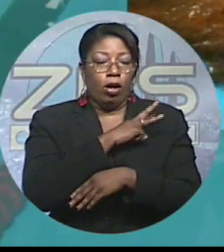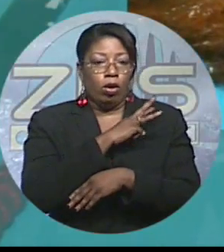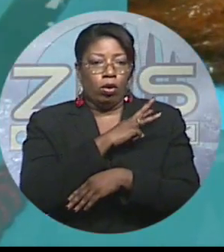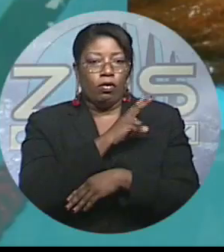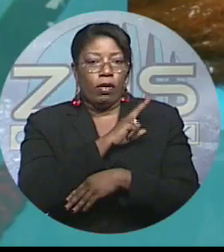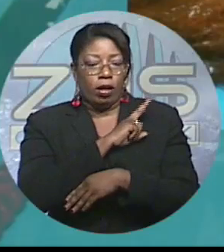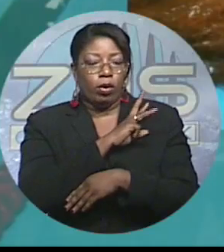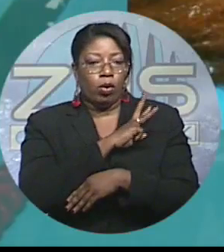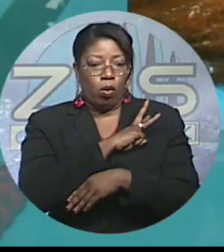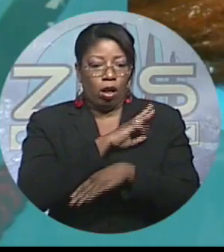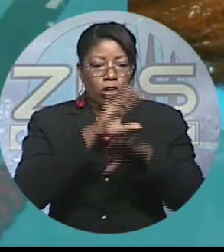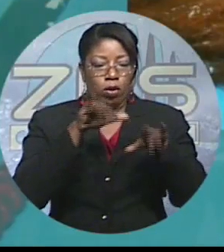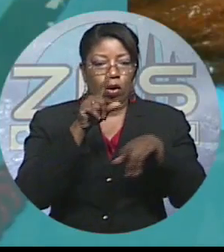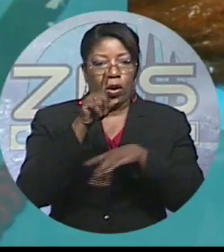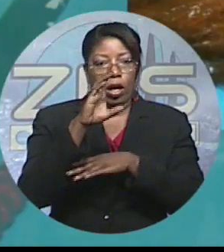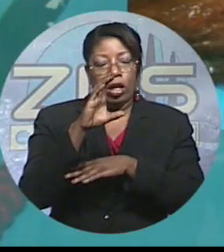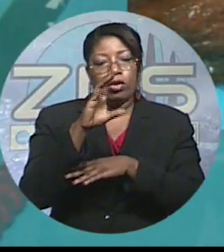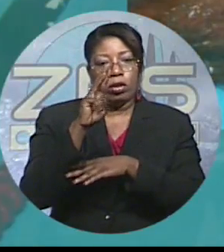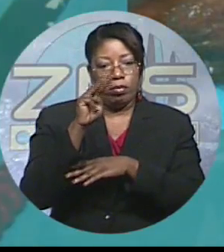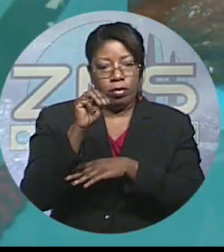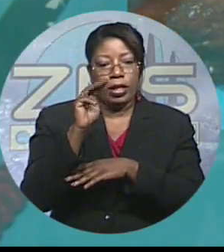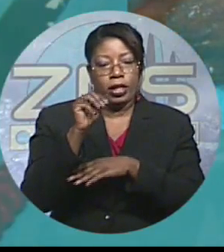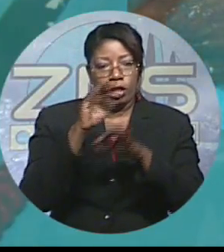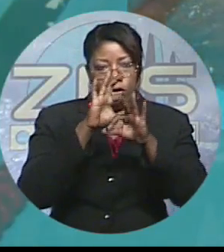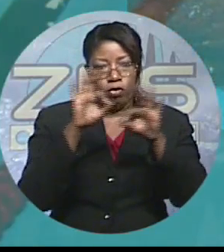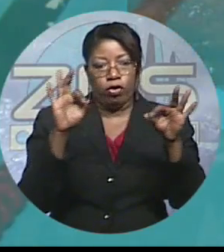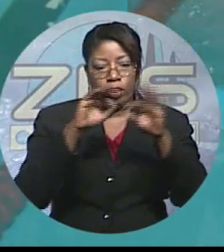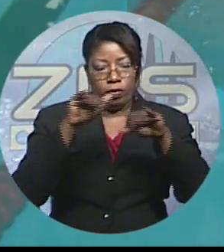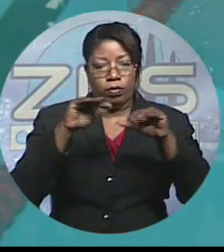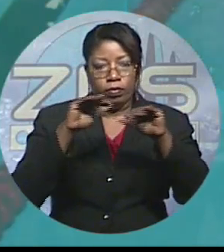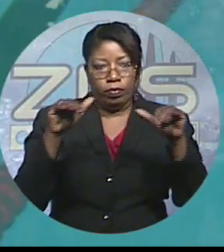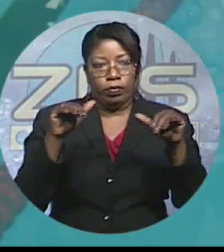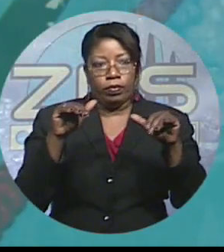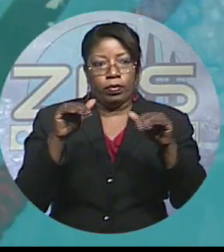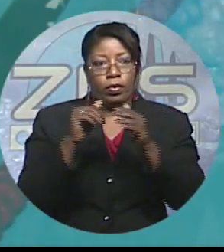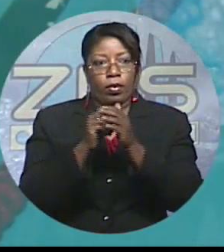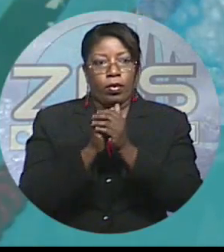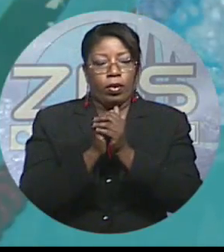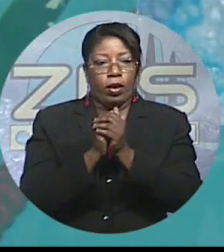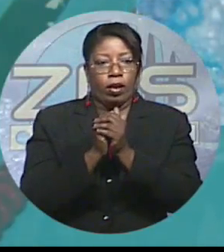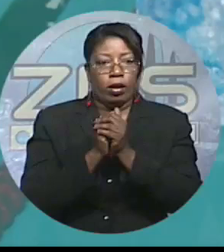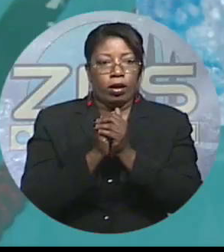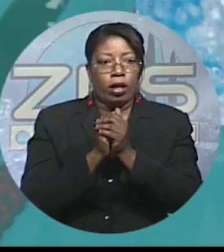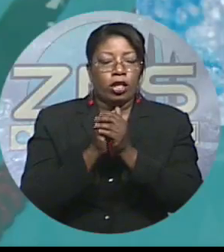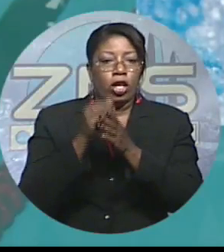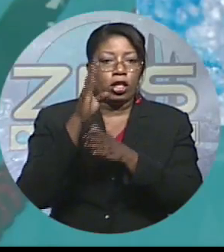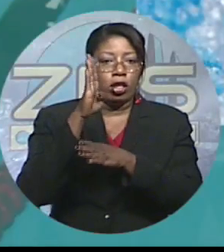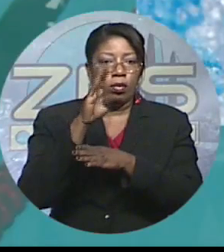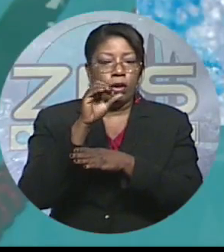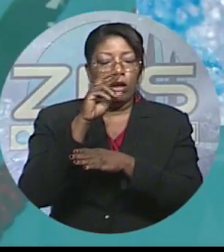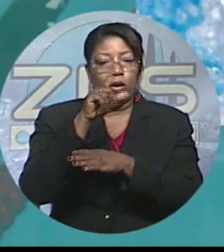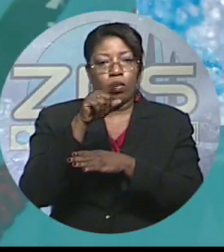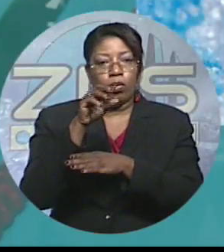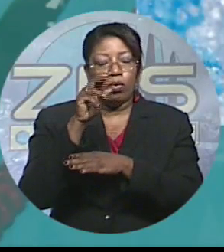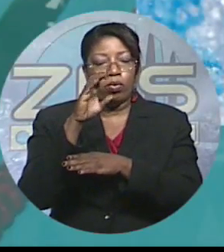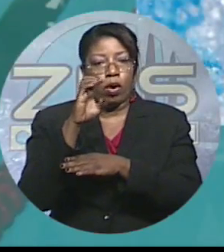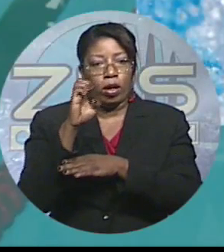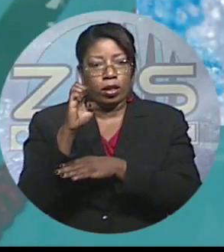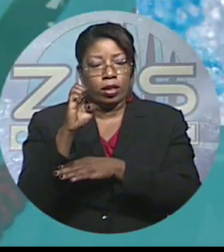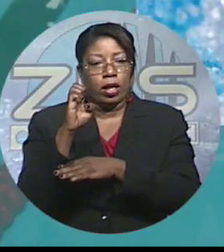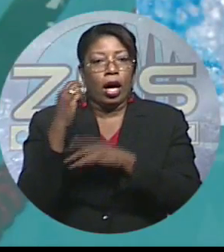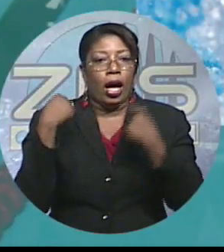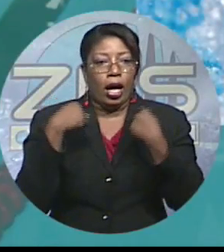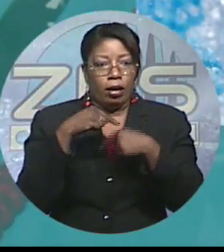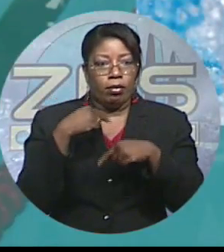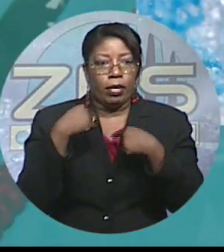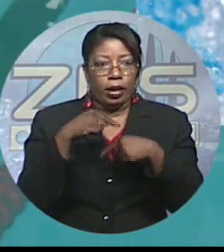final of the women's 100 meters freestyle and clocked 54.15 seconds for the bronze medal. The gold medal went to the